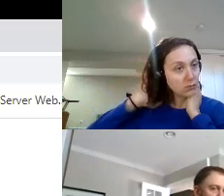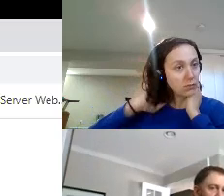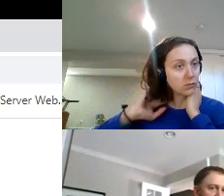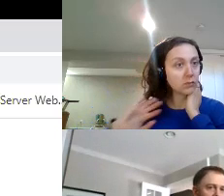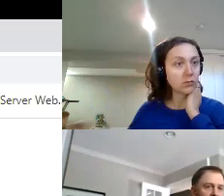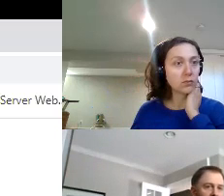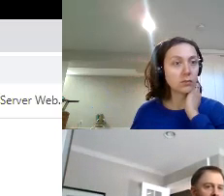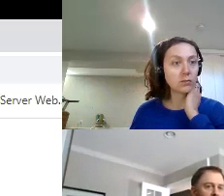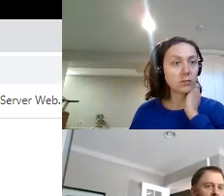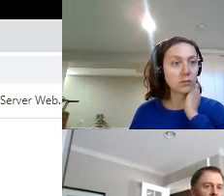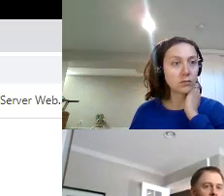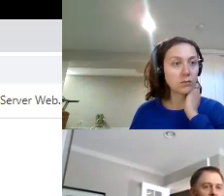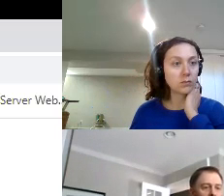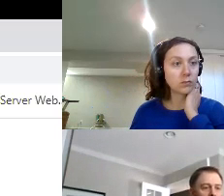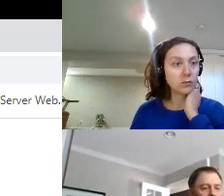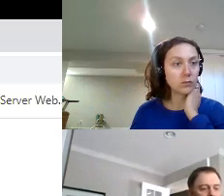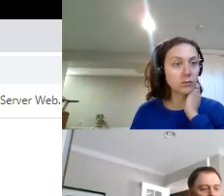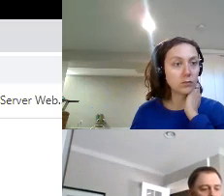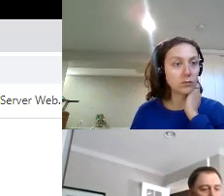of context. And so, for instance,